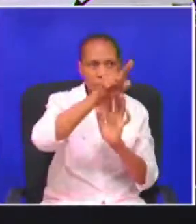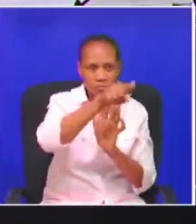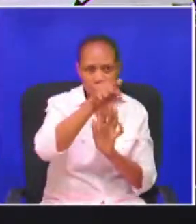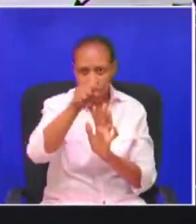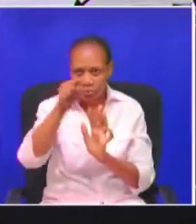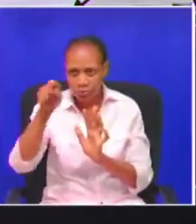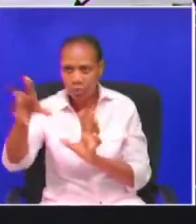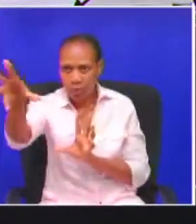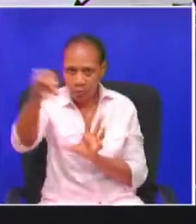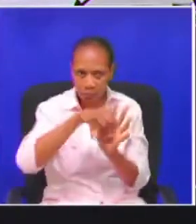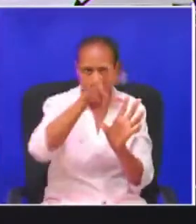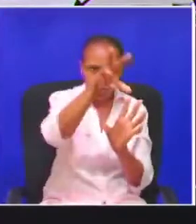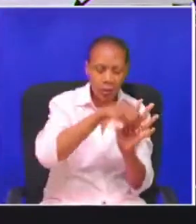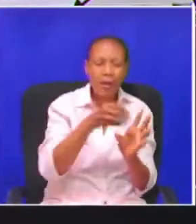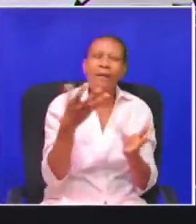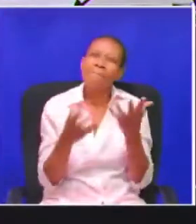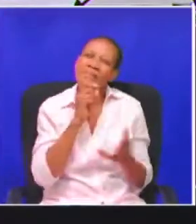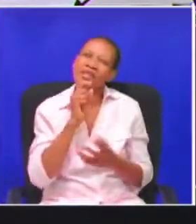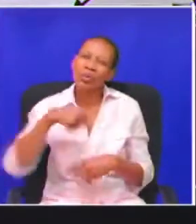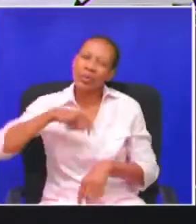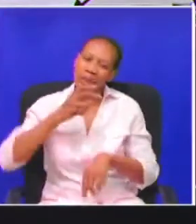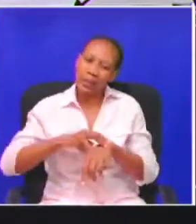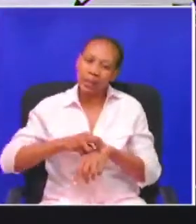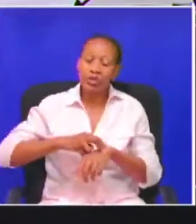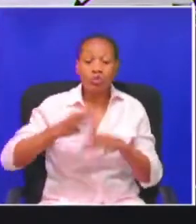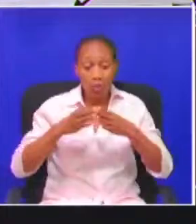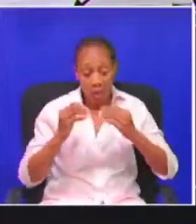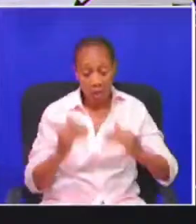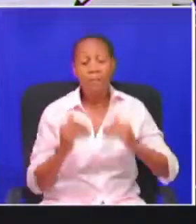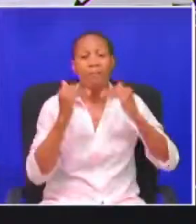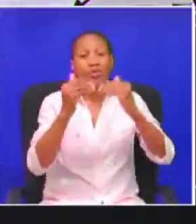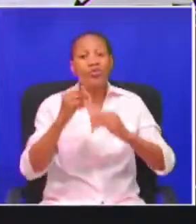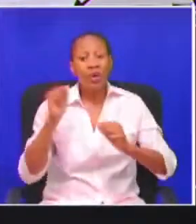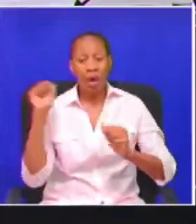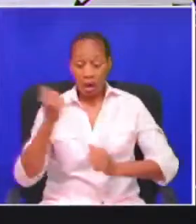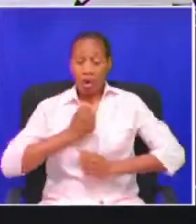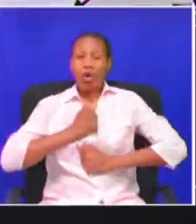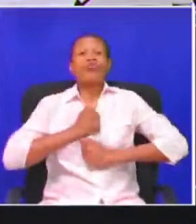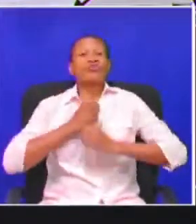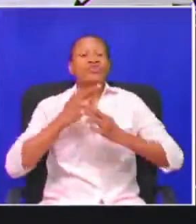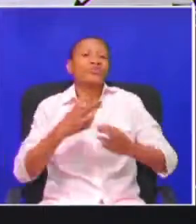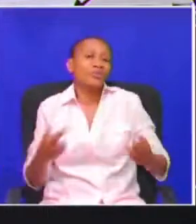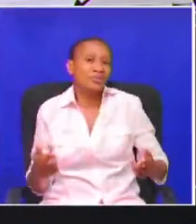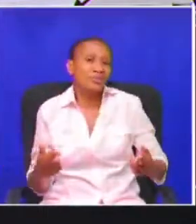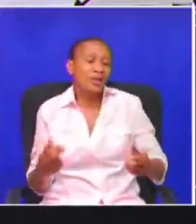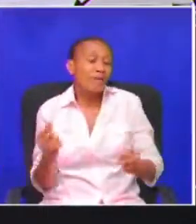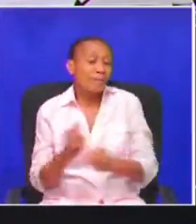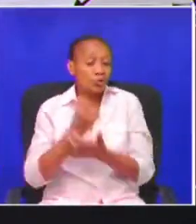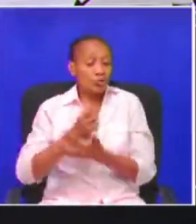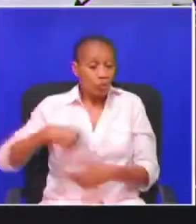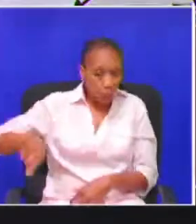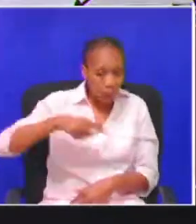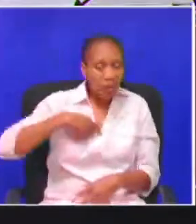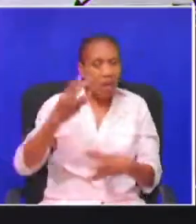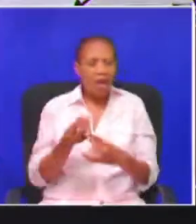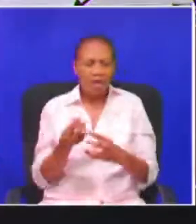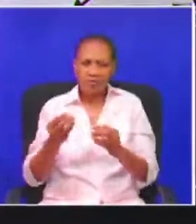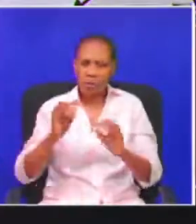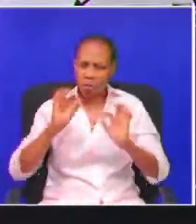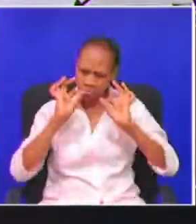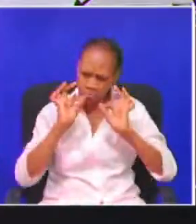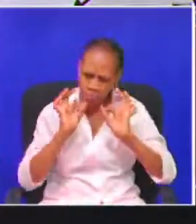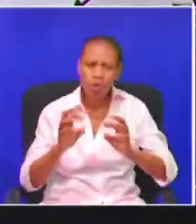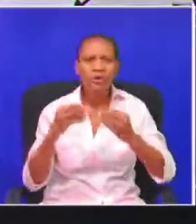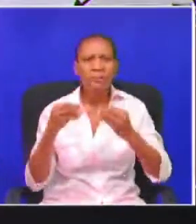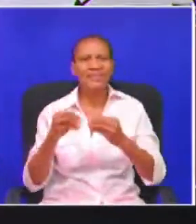need, in more ways than one, to improve ourselves, to make ourselves much more attractive to investors to